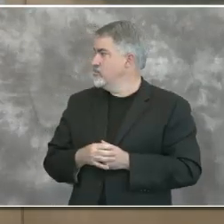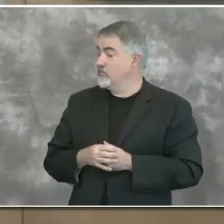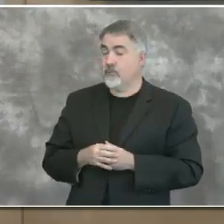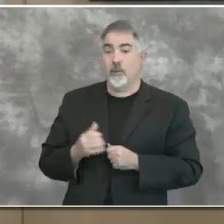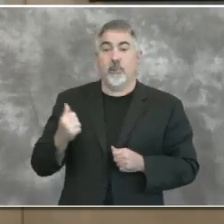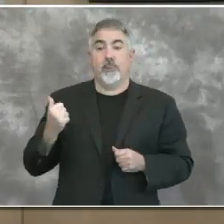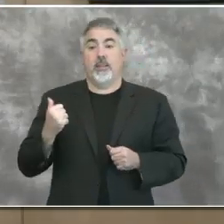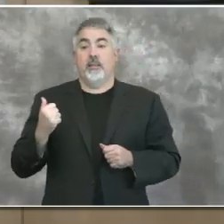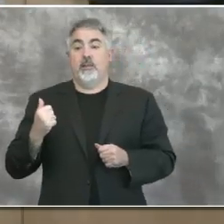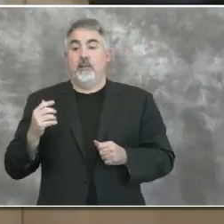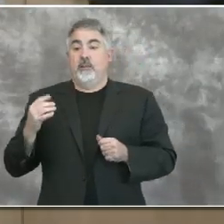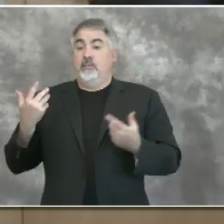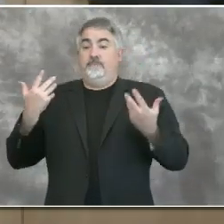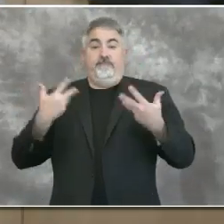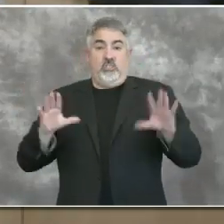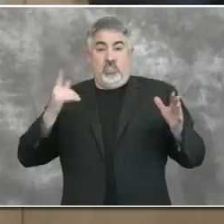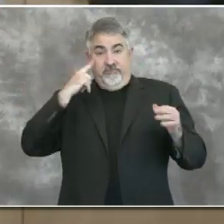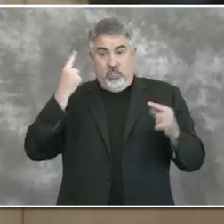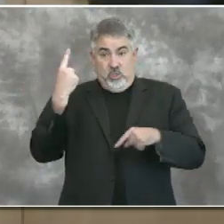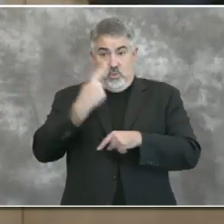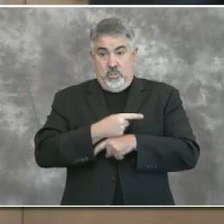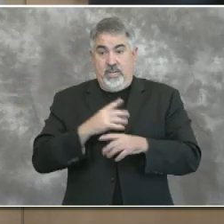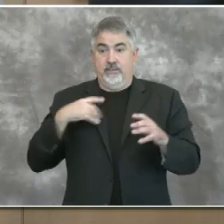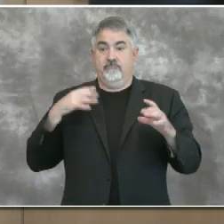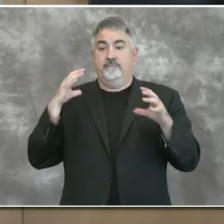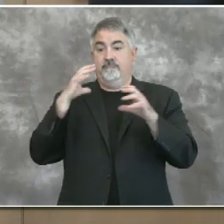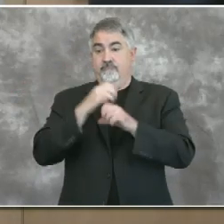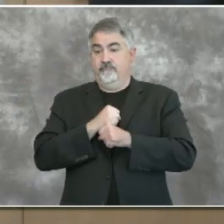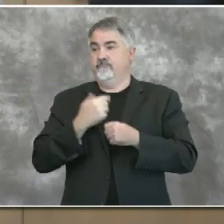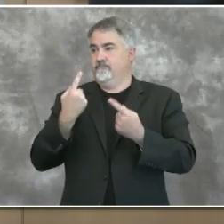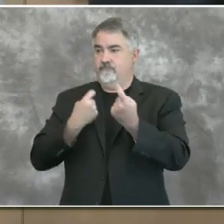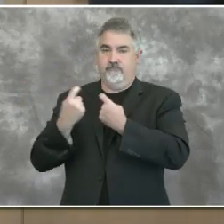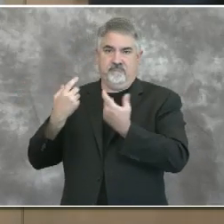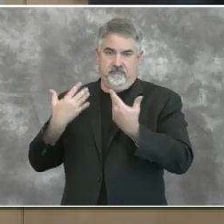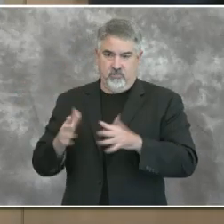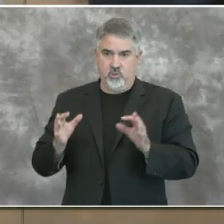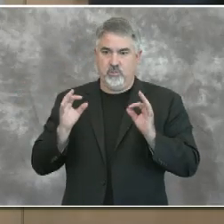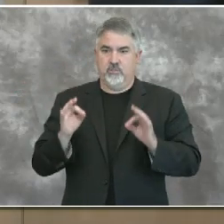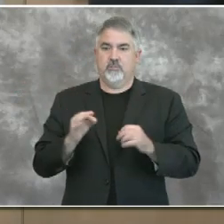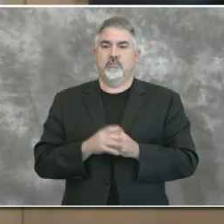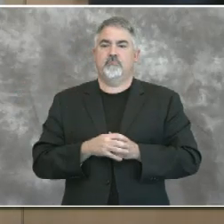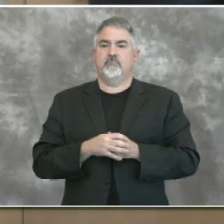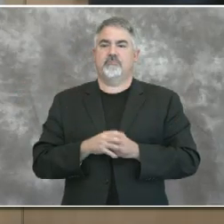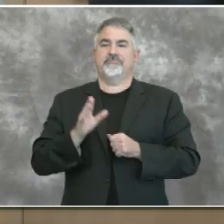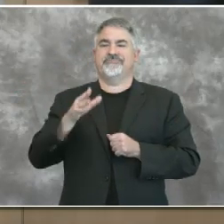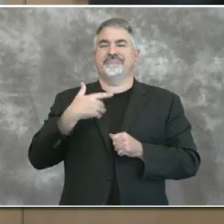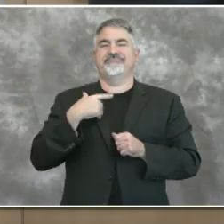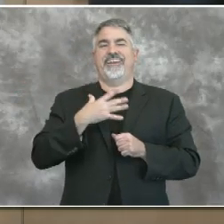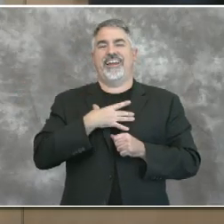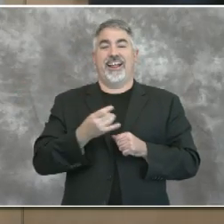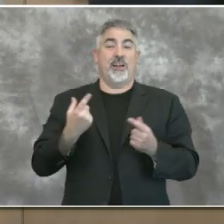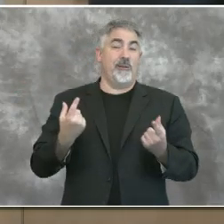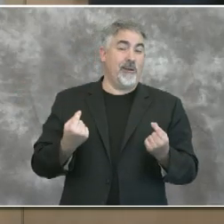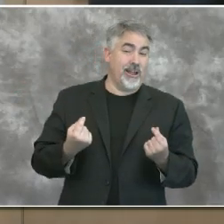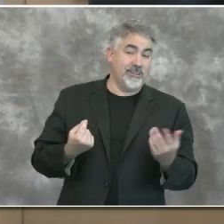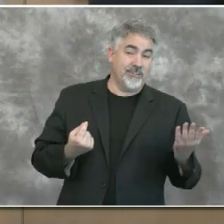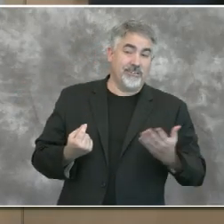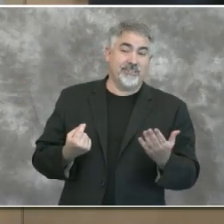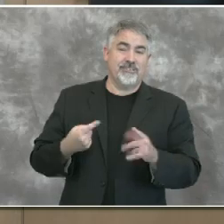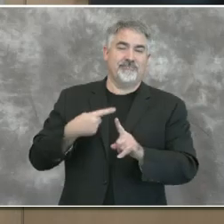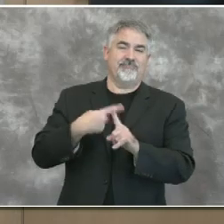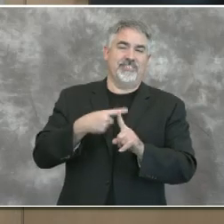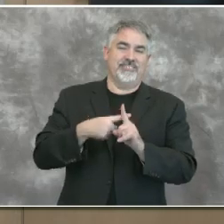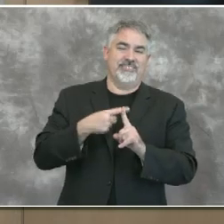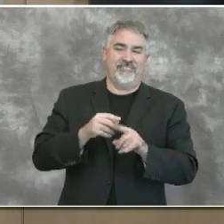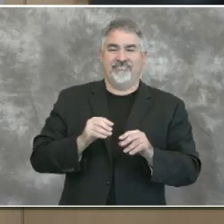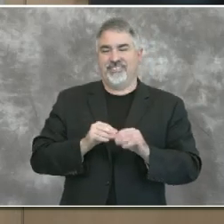Thank you, Dr. Wooten, and that concludes our questions for today. We always like to end these media briefings with a positive note, and